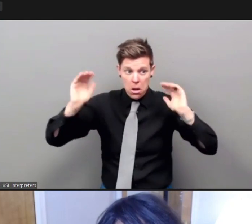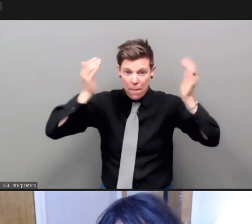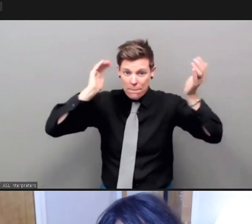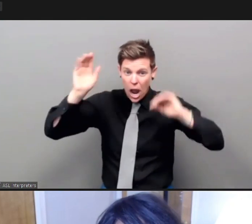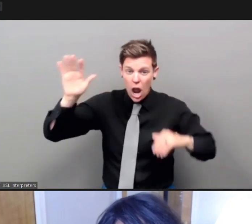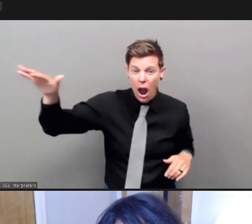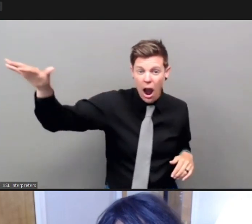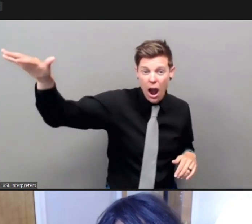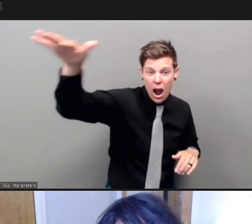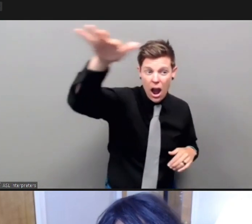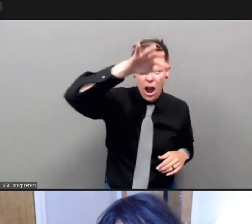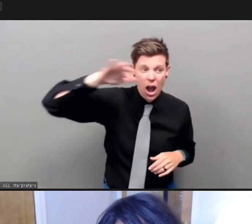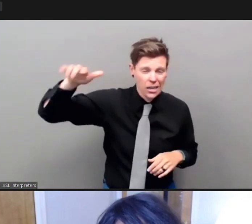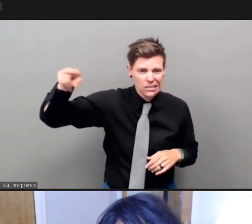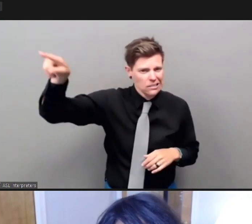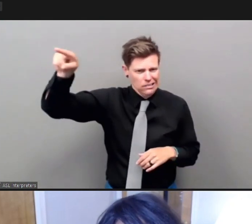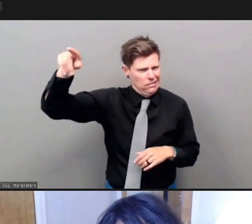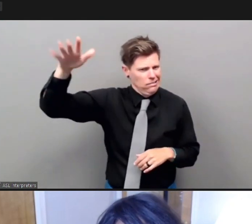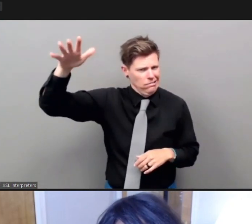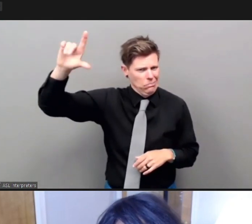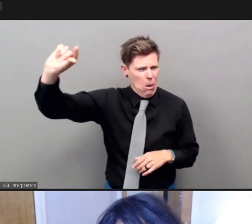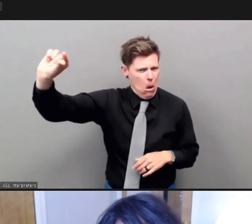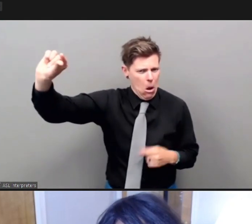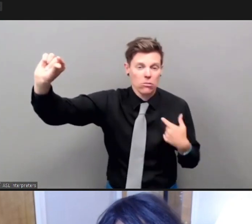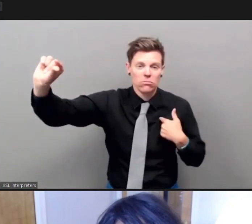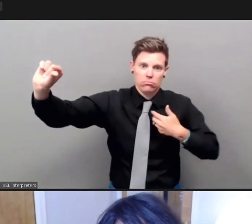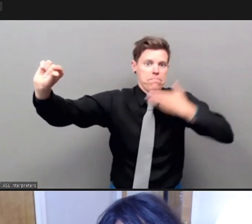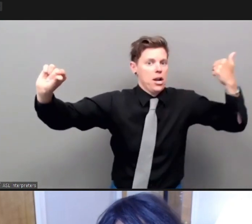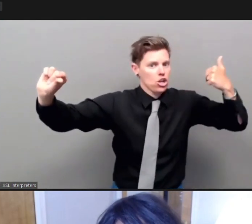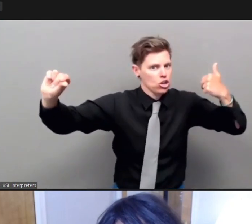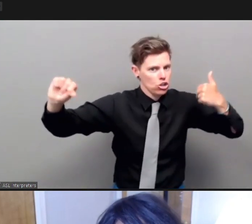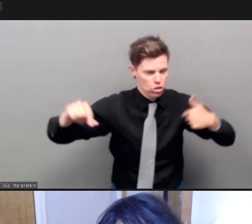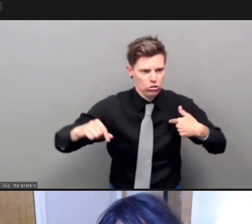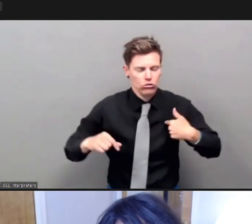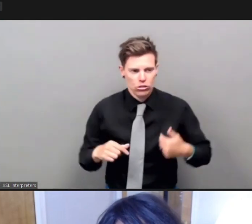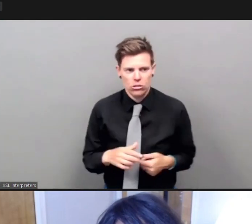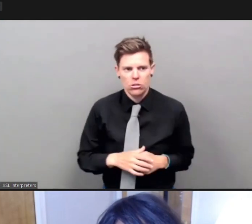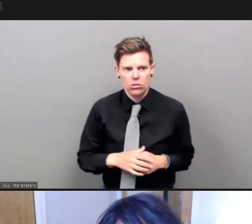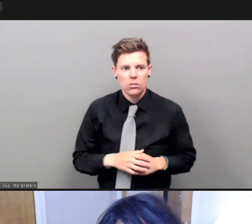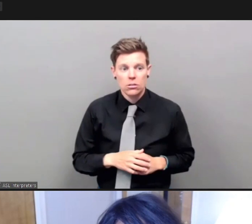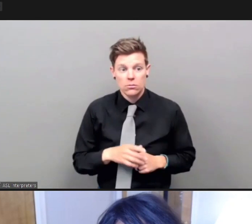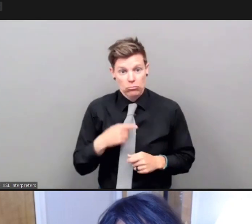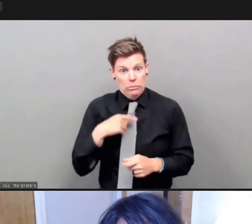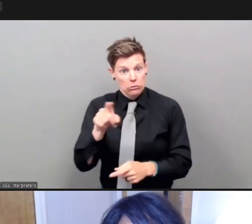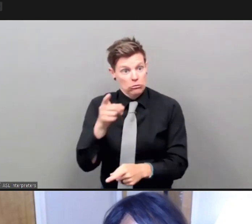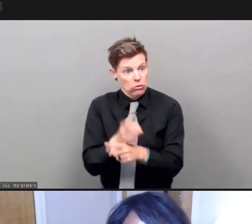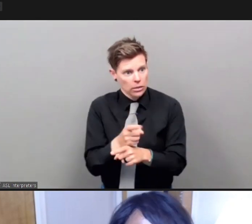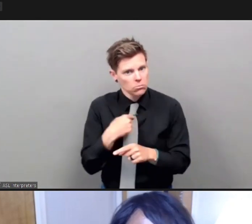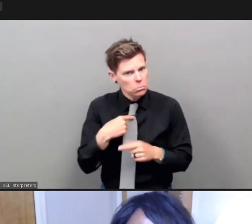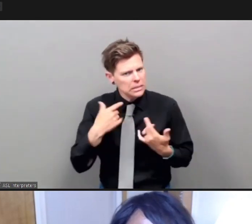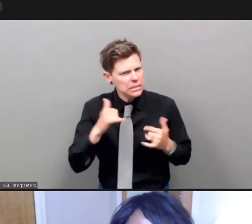the uptick in cases. We're really trying to balance the pretty